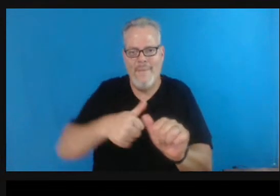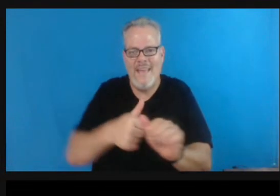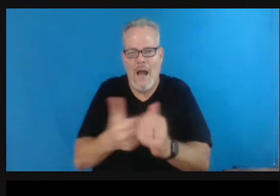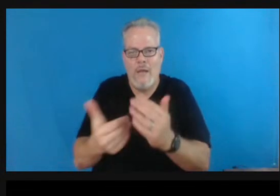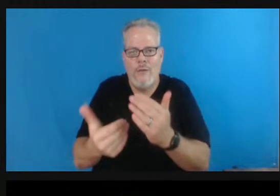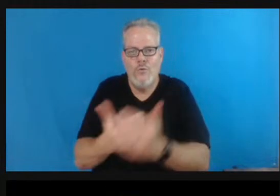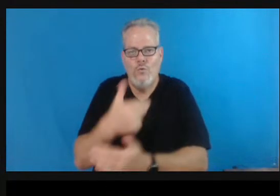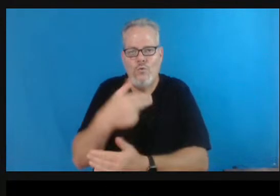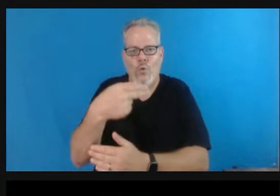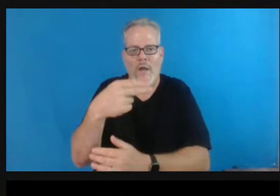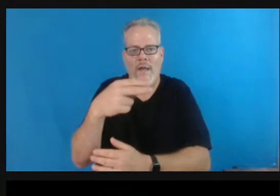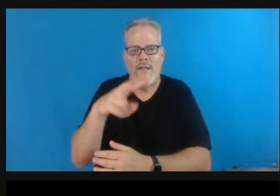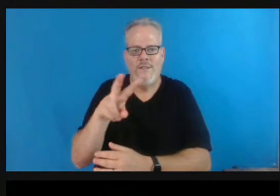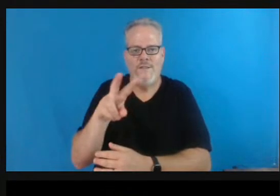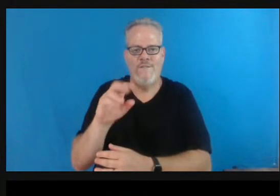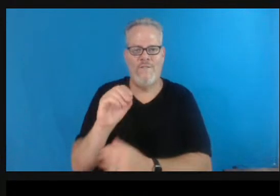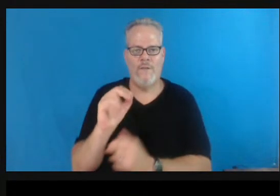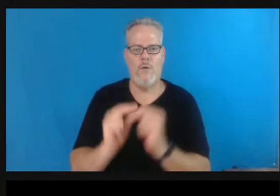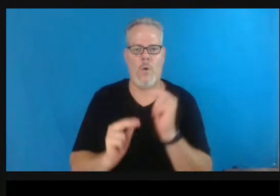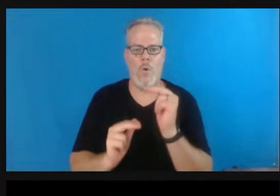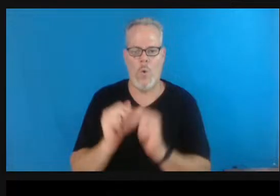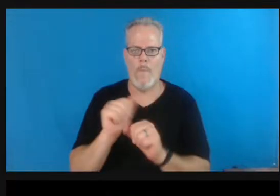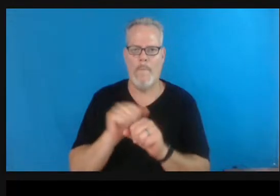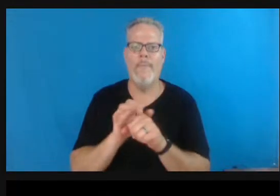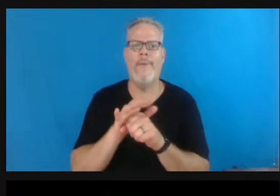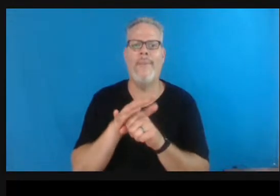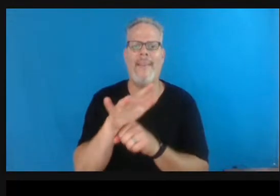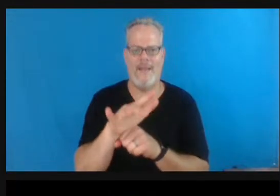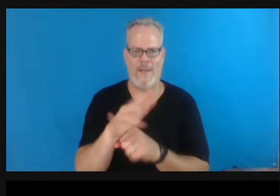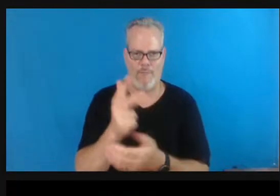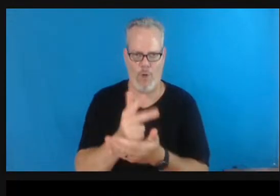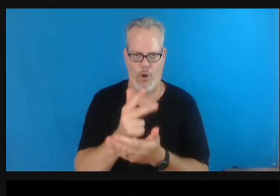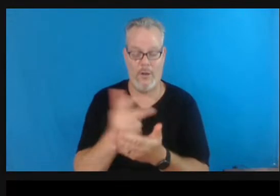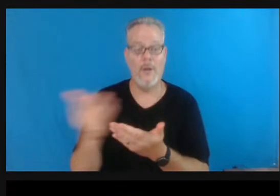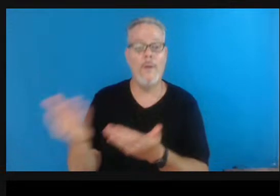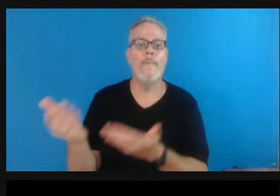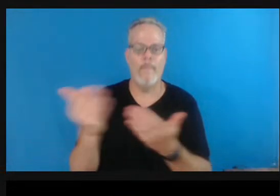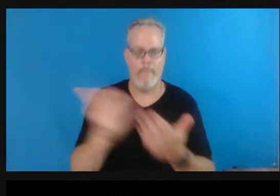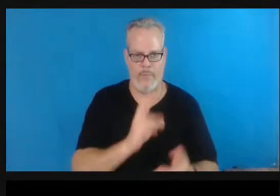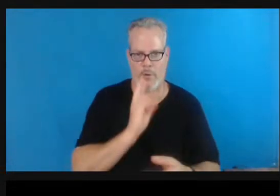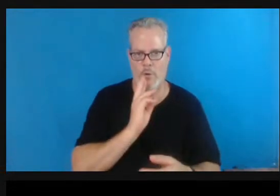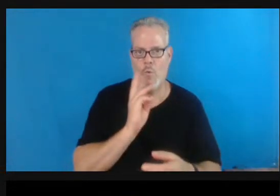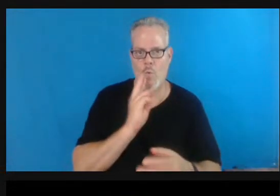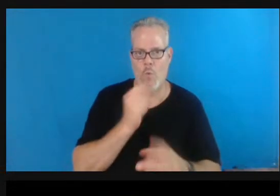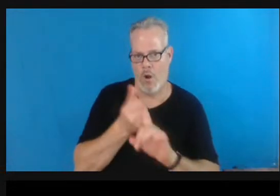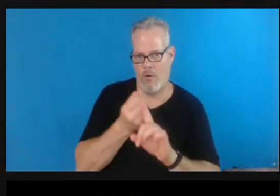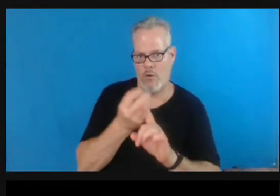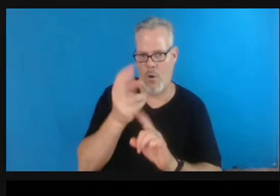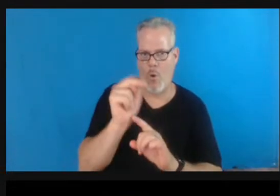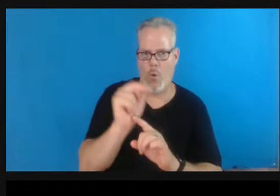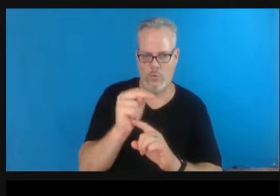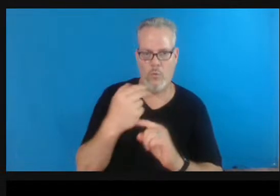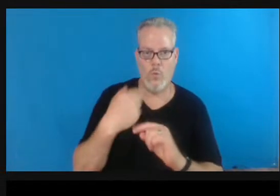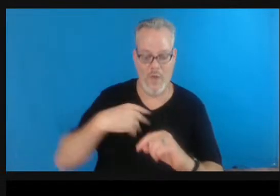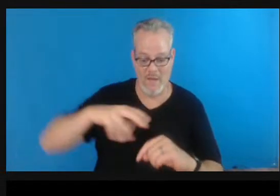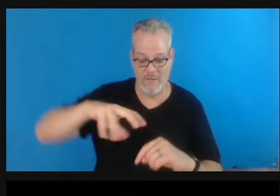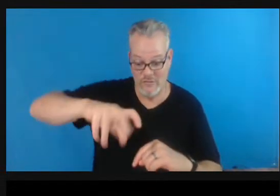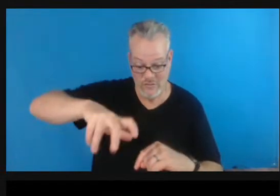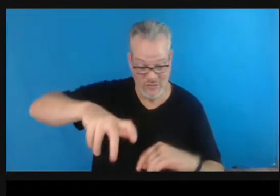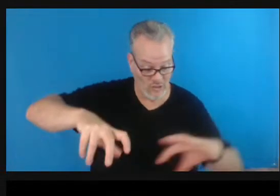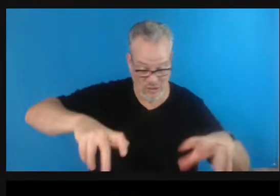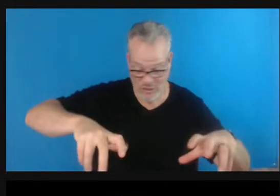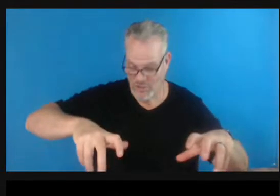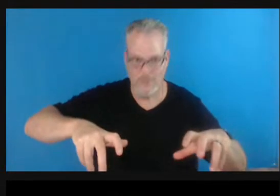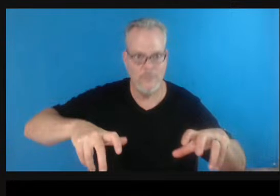building. Plenty of parking there. Bring your own water. The water filling stations are not where they